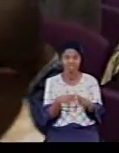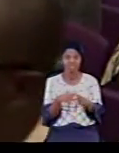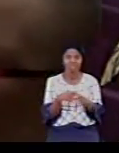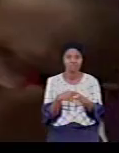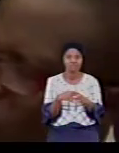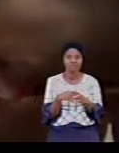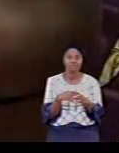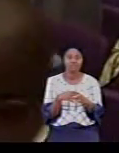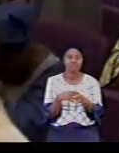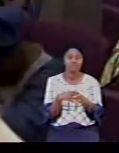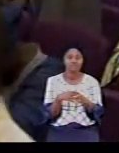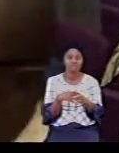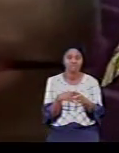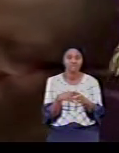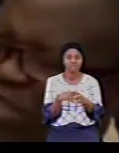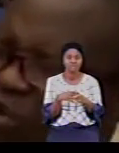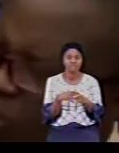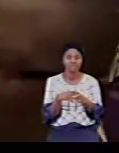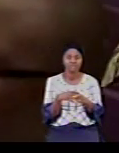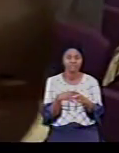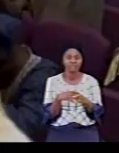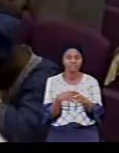says.